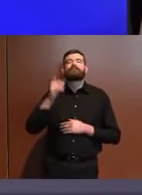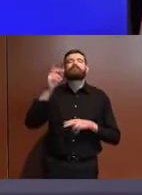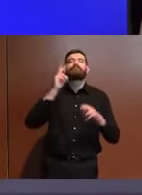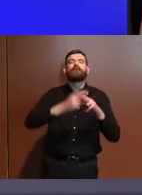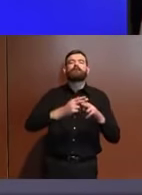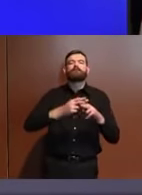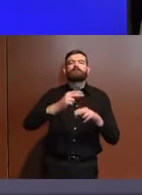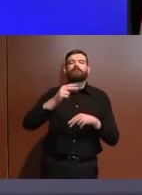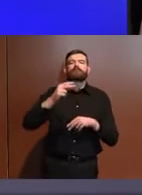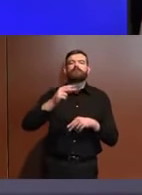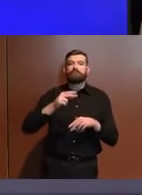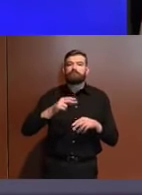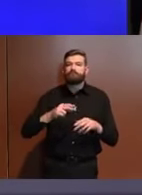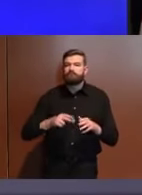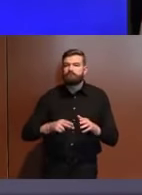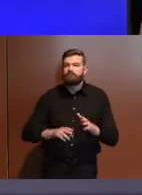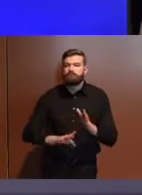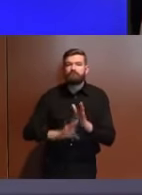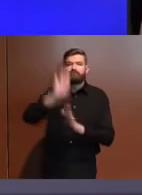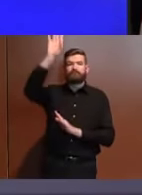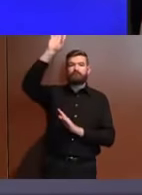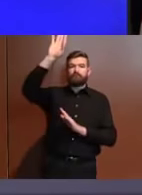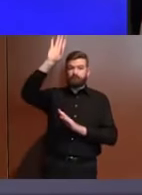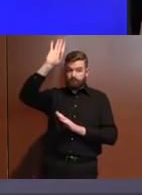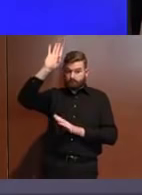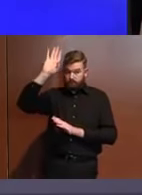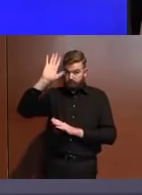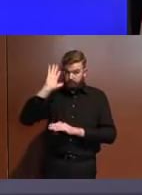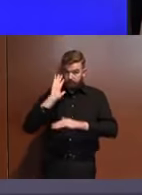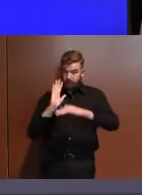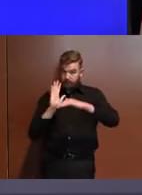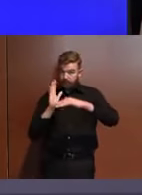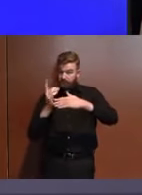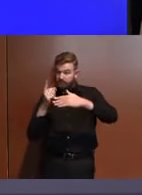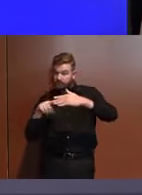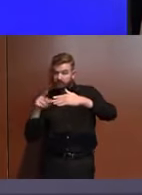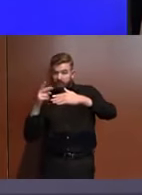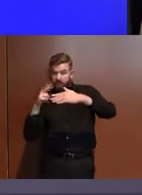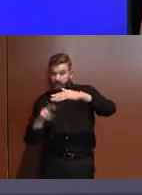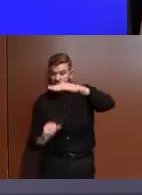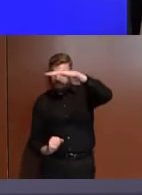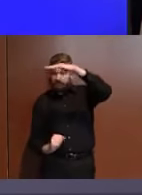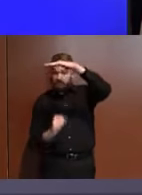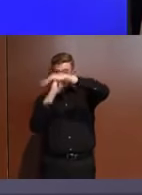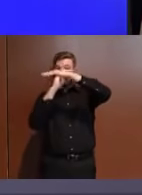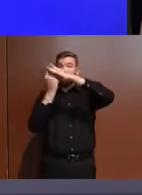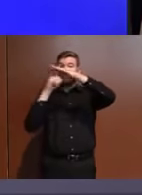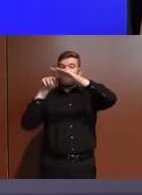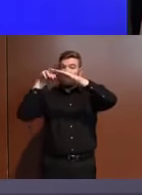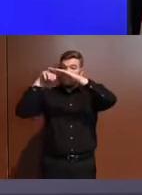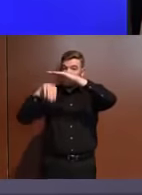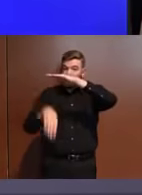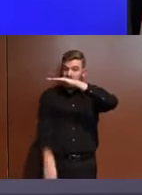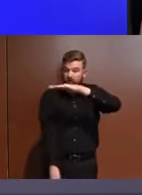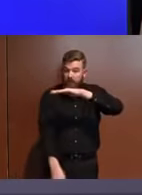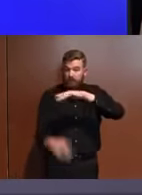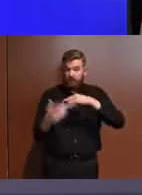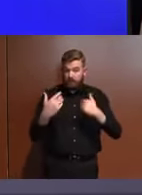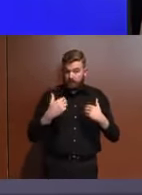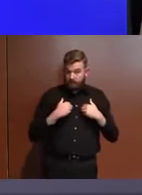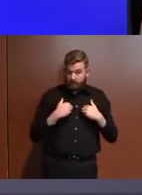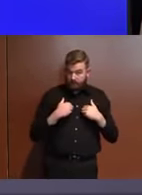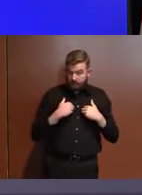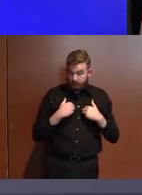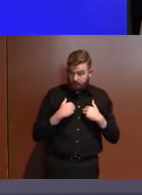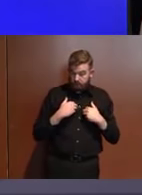cases in mid-April? Will you have enough intensive care beds available in mid-April? If